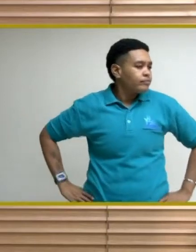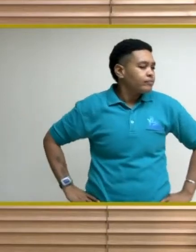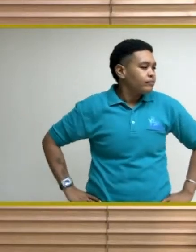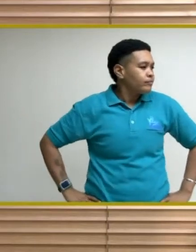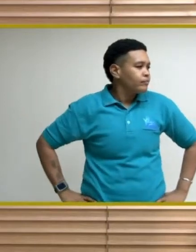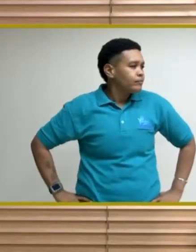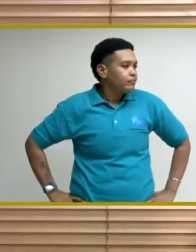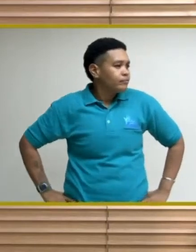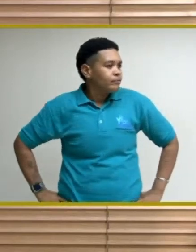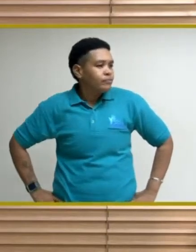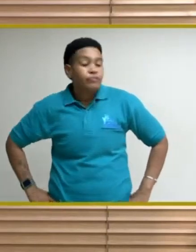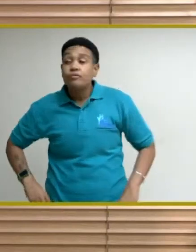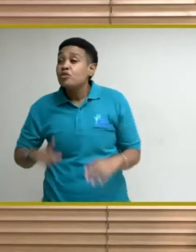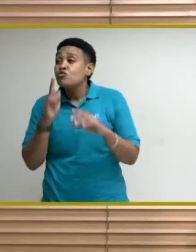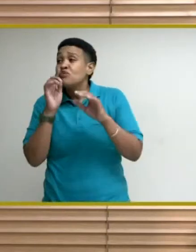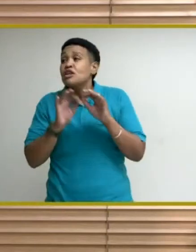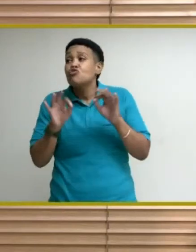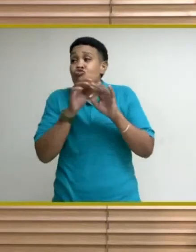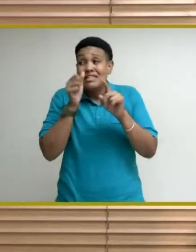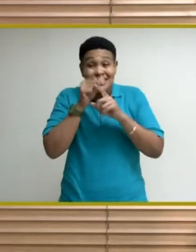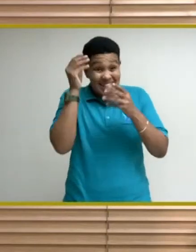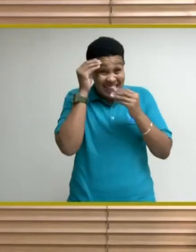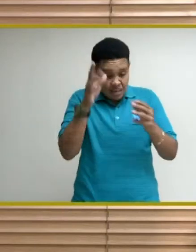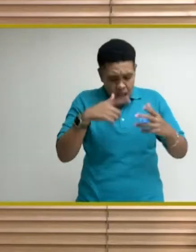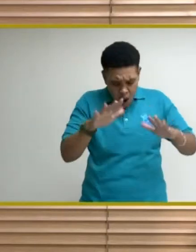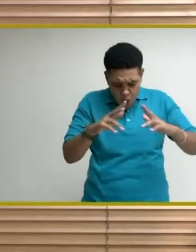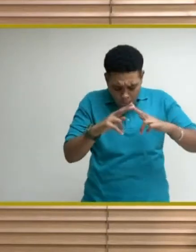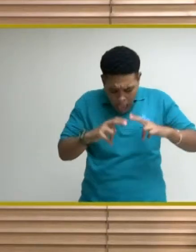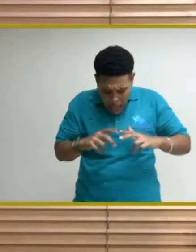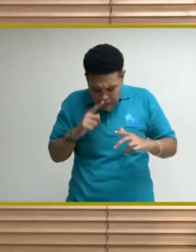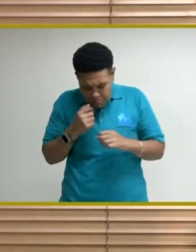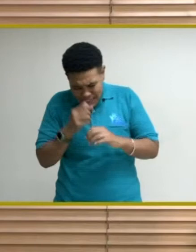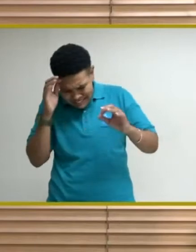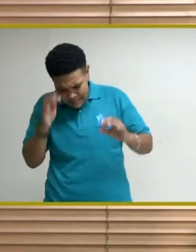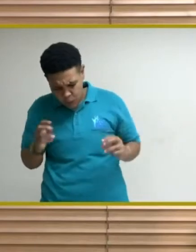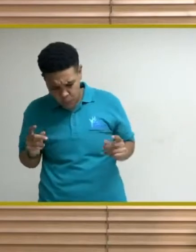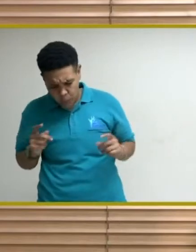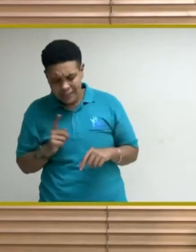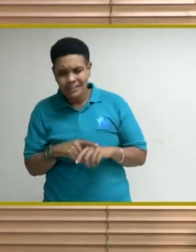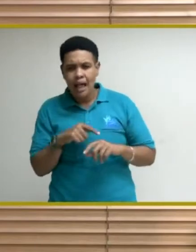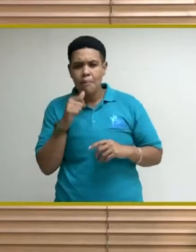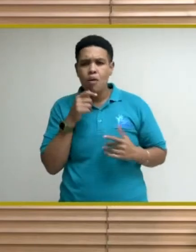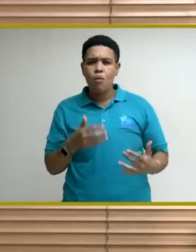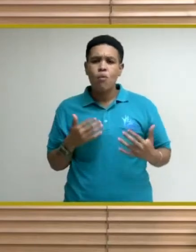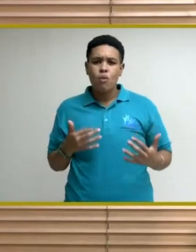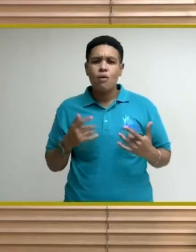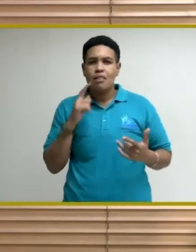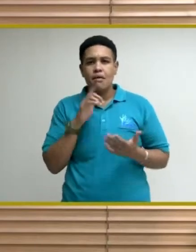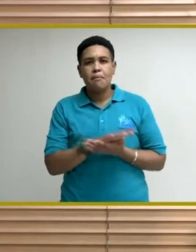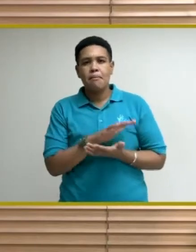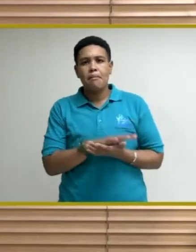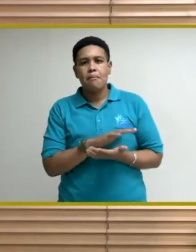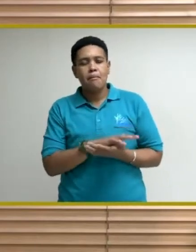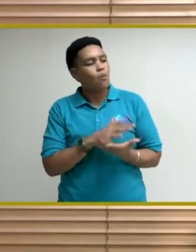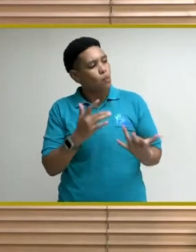assess and to make decisions in a much quicker time frame than if we had the paper-based system. So I think the response